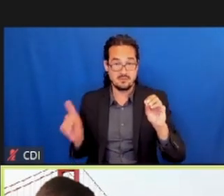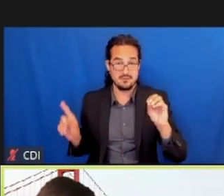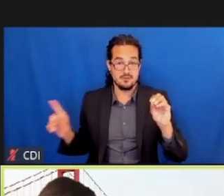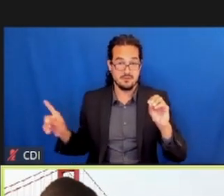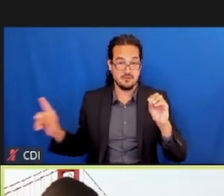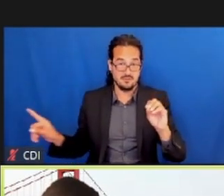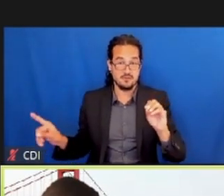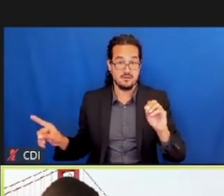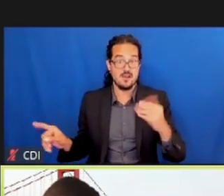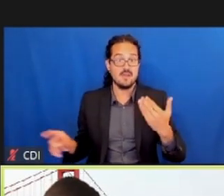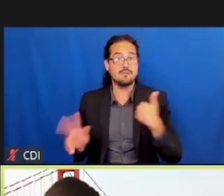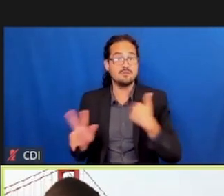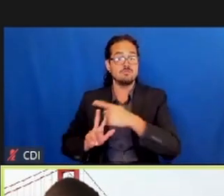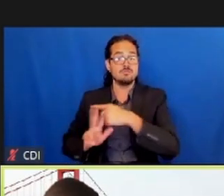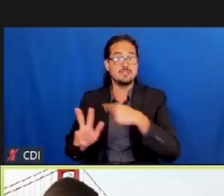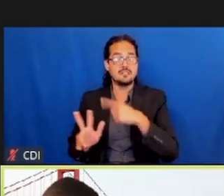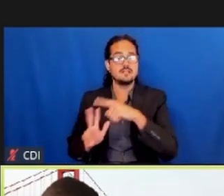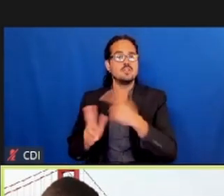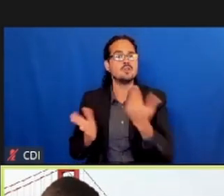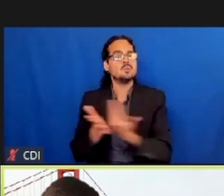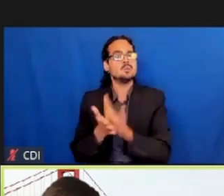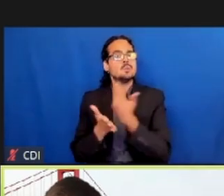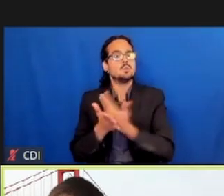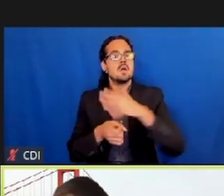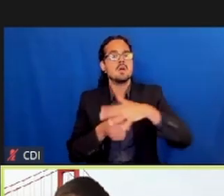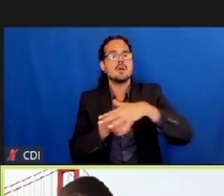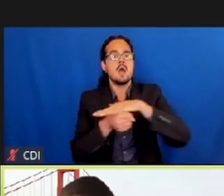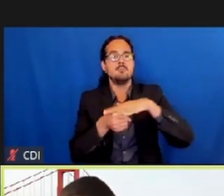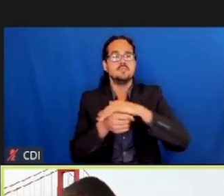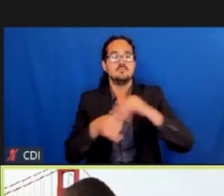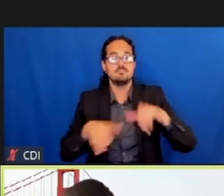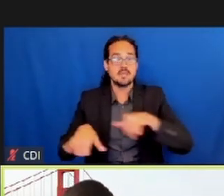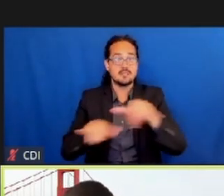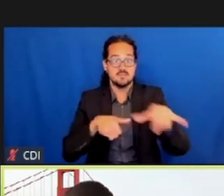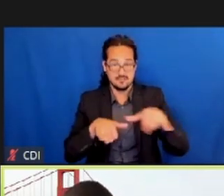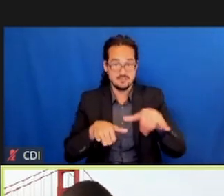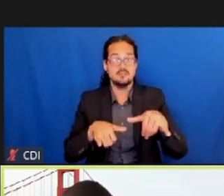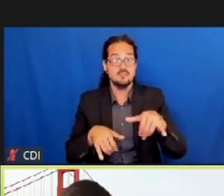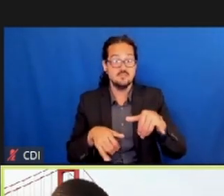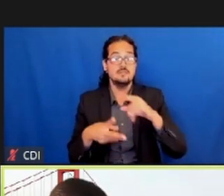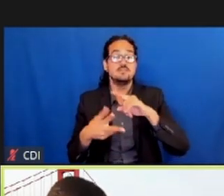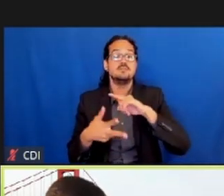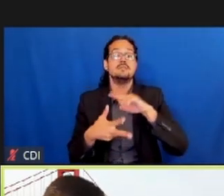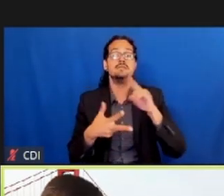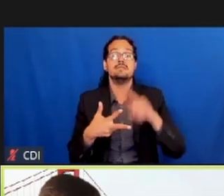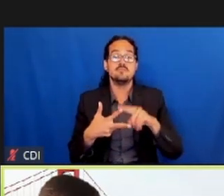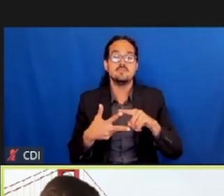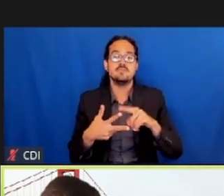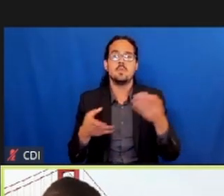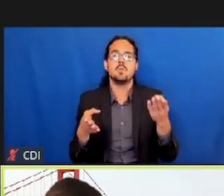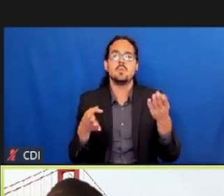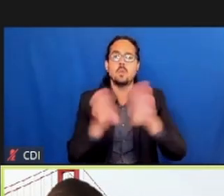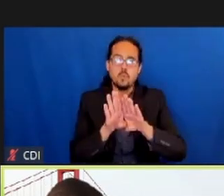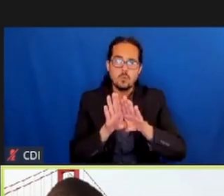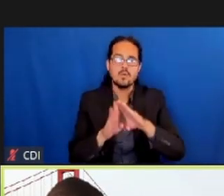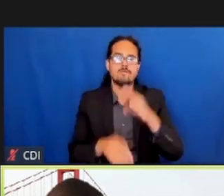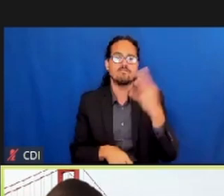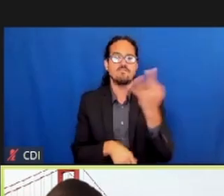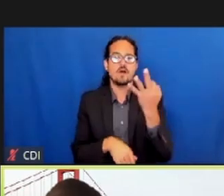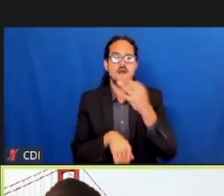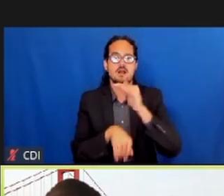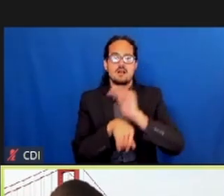we closed last summer on Fridays and Saturday evenings, and we'll be doing again this summer. The middle slide shows one of our